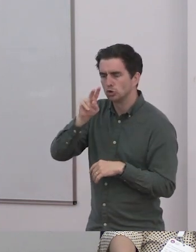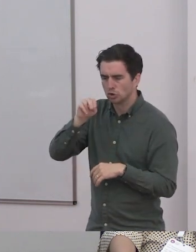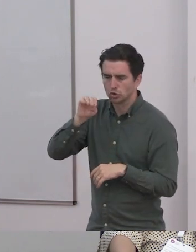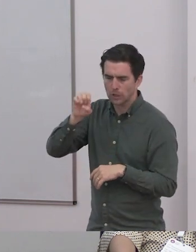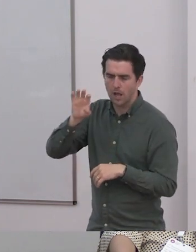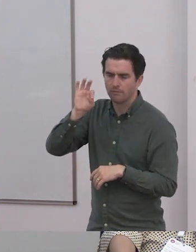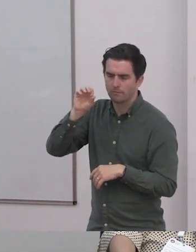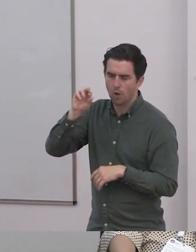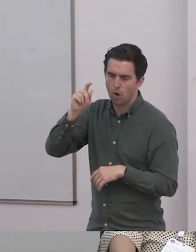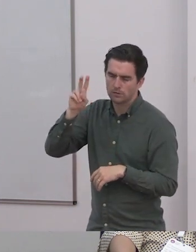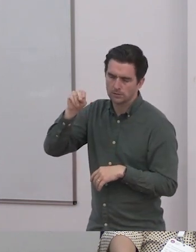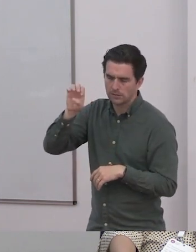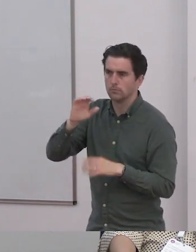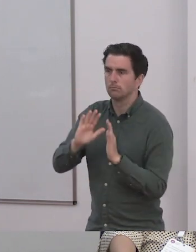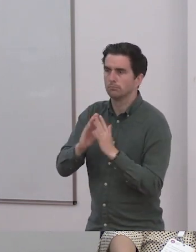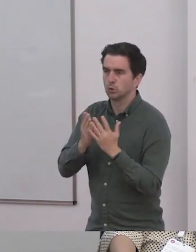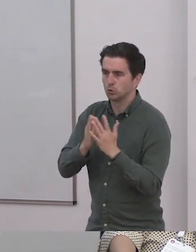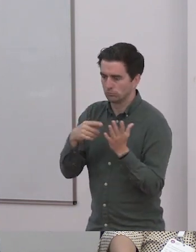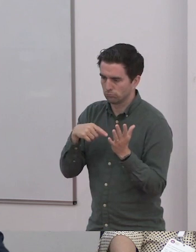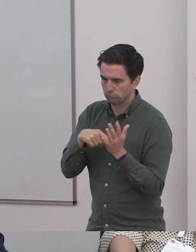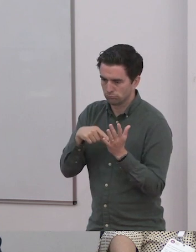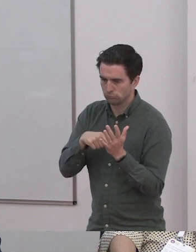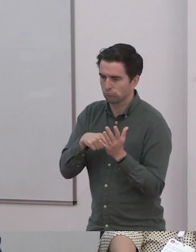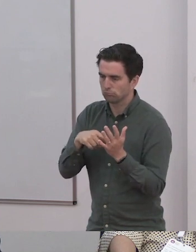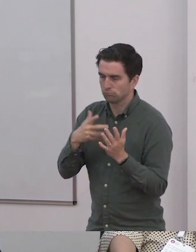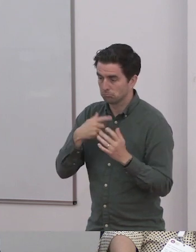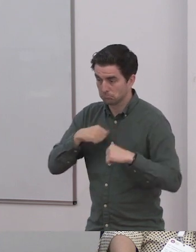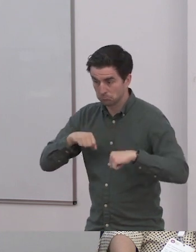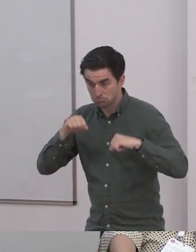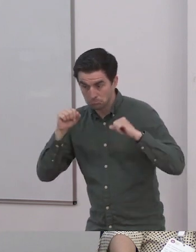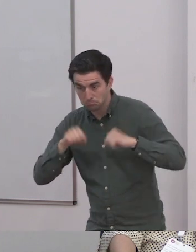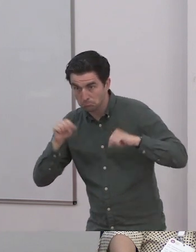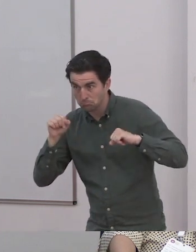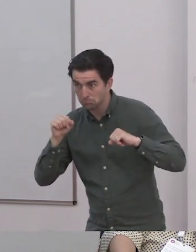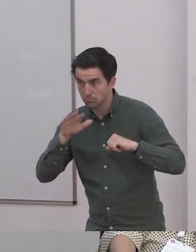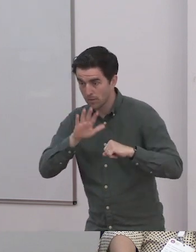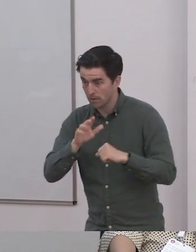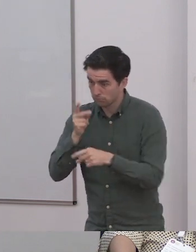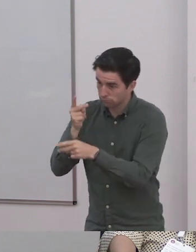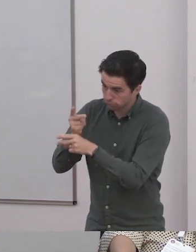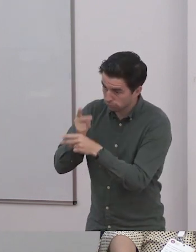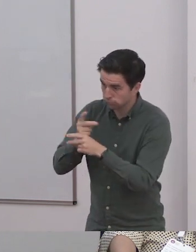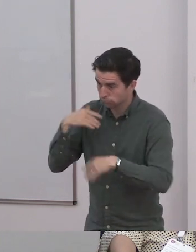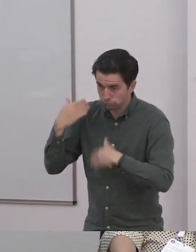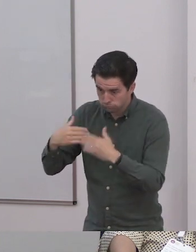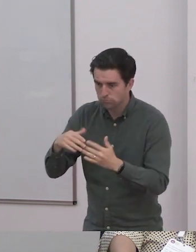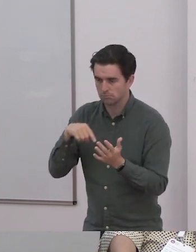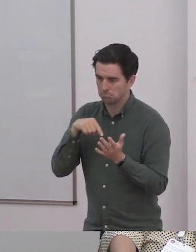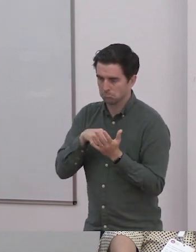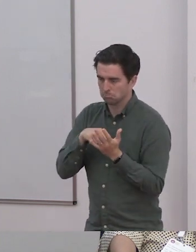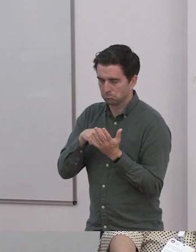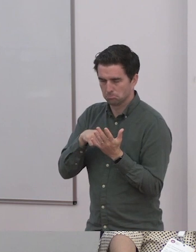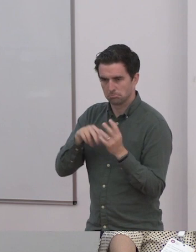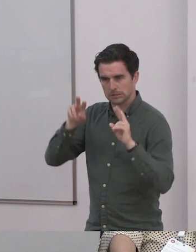brainstorm the solutions and run your family in a way that suits all of the members. So this is really good for getting around some of the issues of